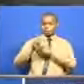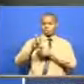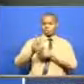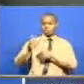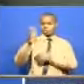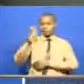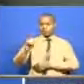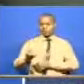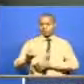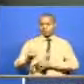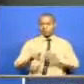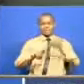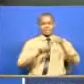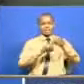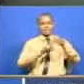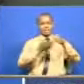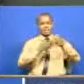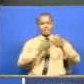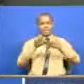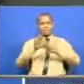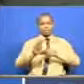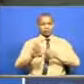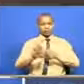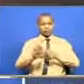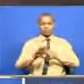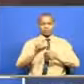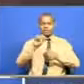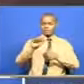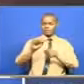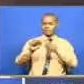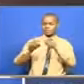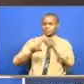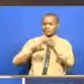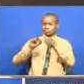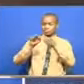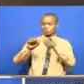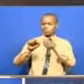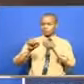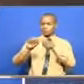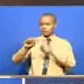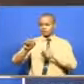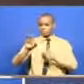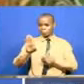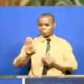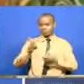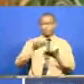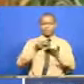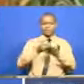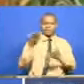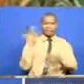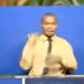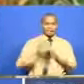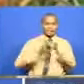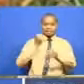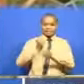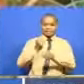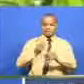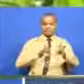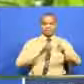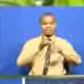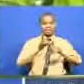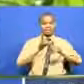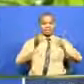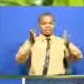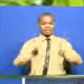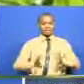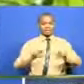to hit 69 billion shillings compared to 56.5 billion shillings for the same period last year. The directorate expects